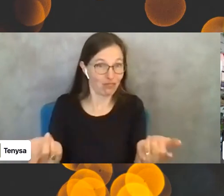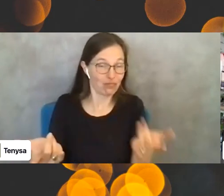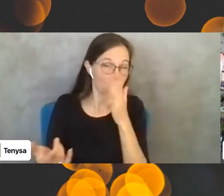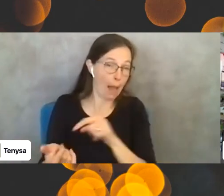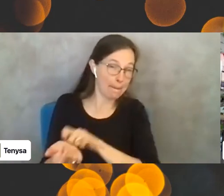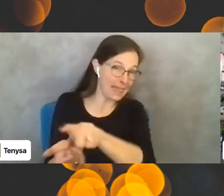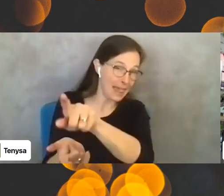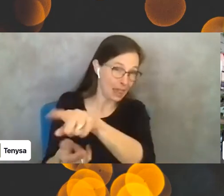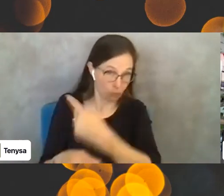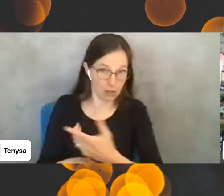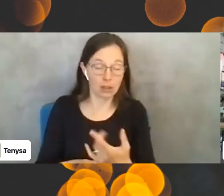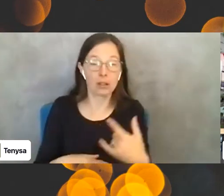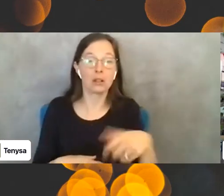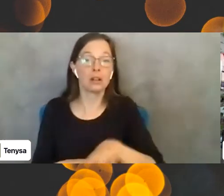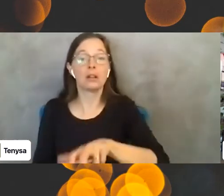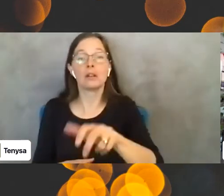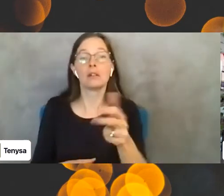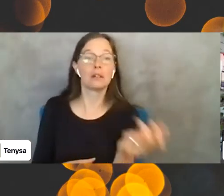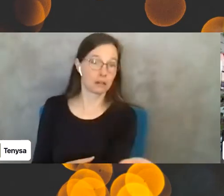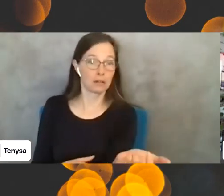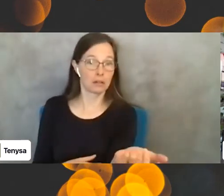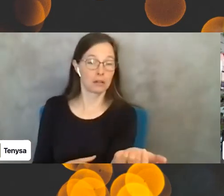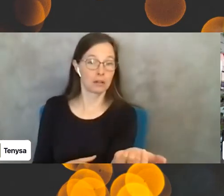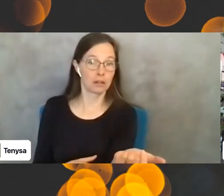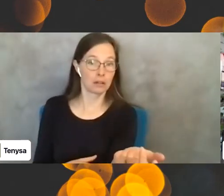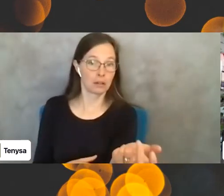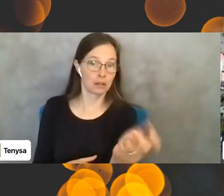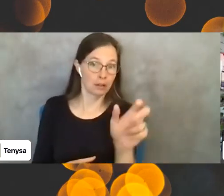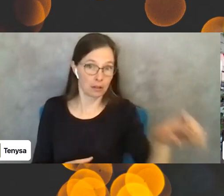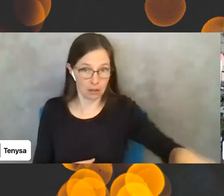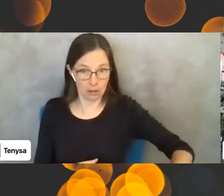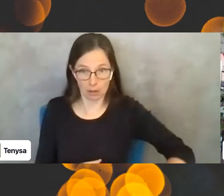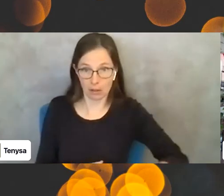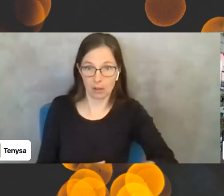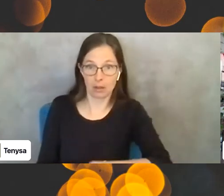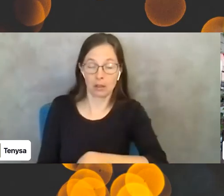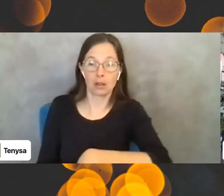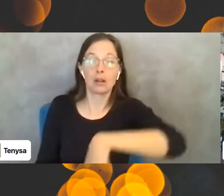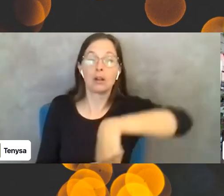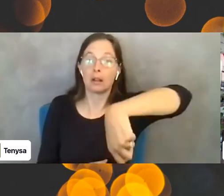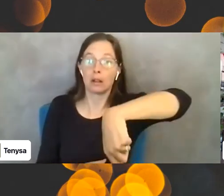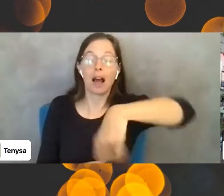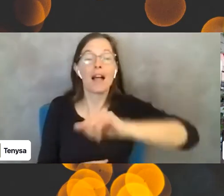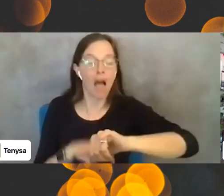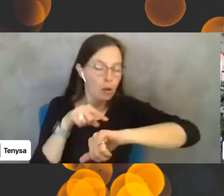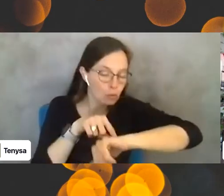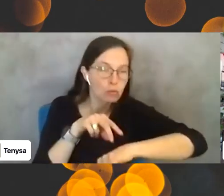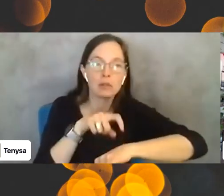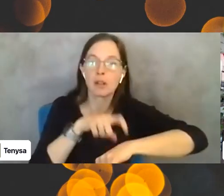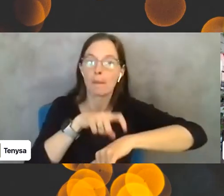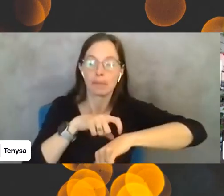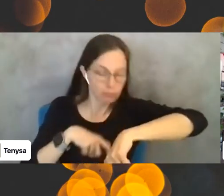there, like that. And then you're gonna turn your wrist around as if you're looking at the time.